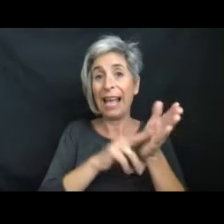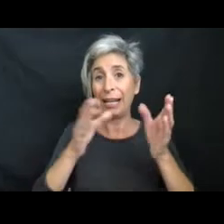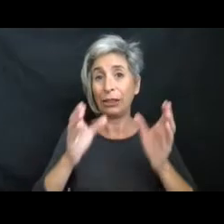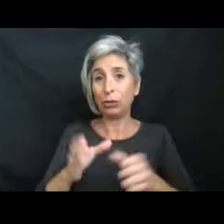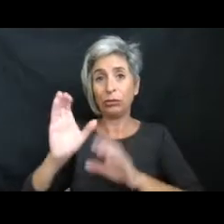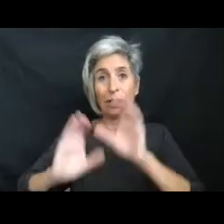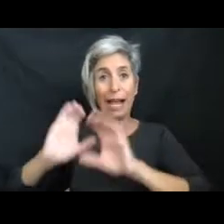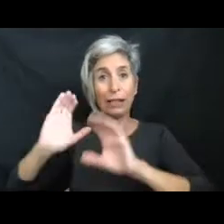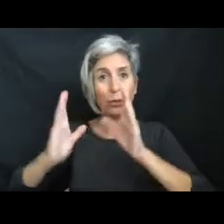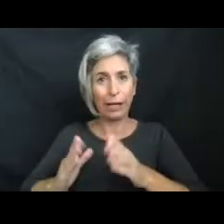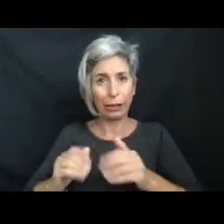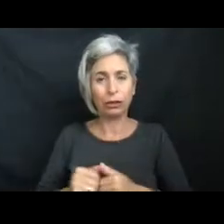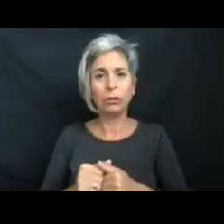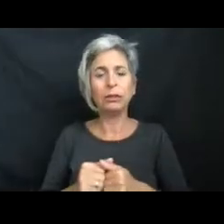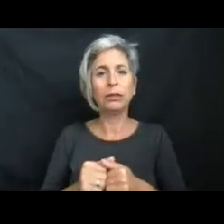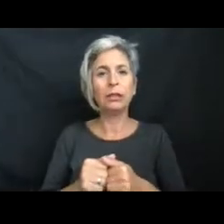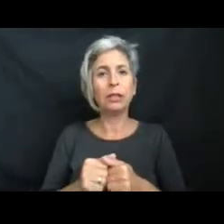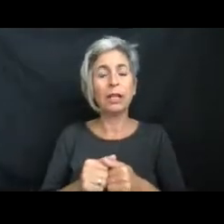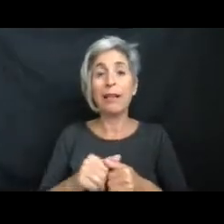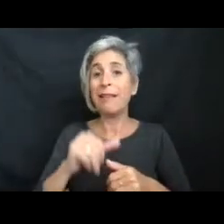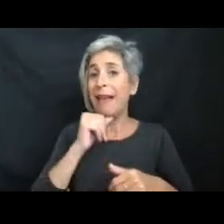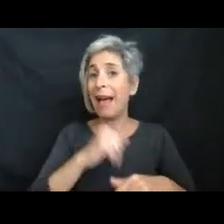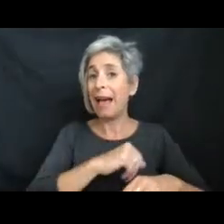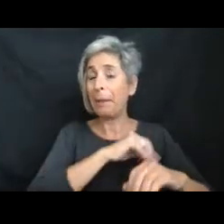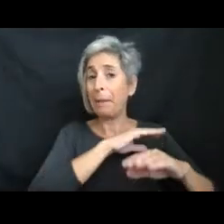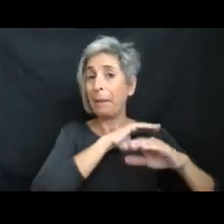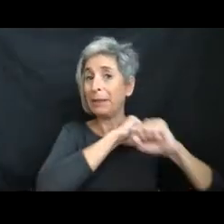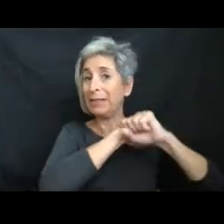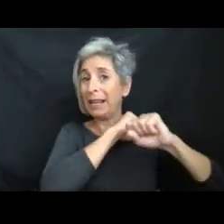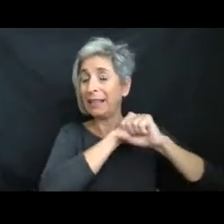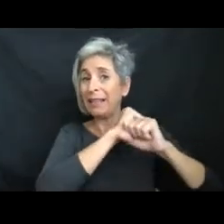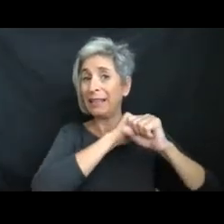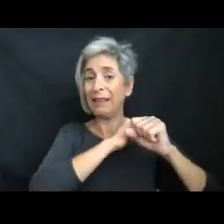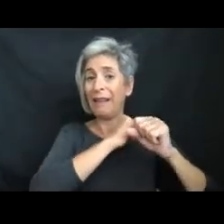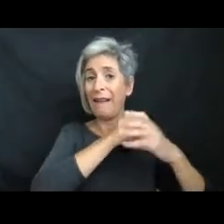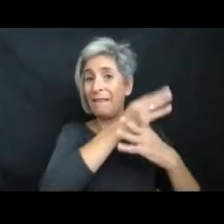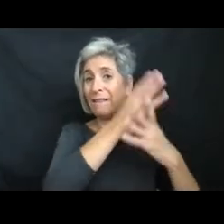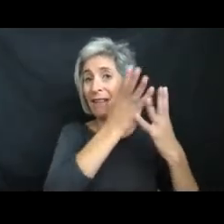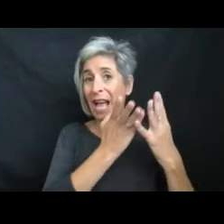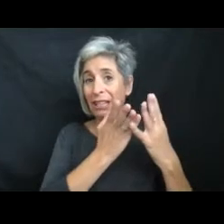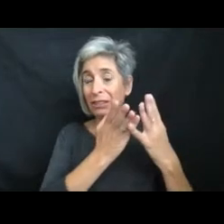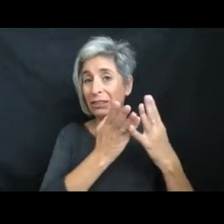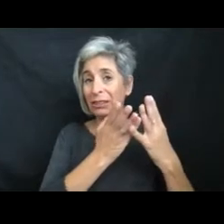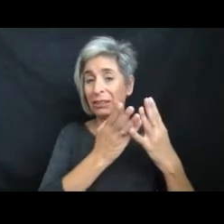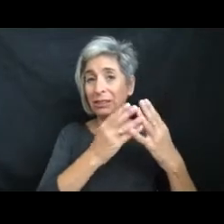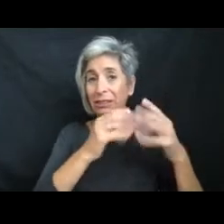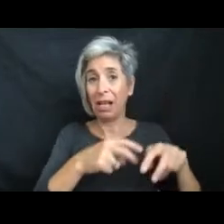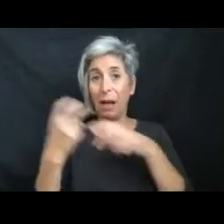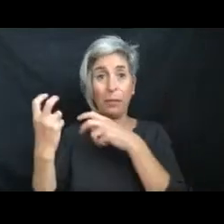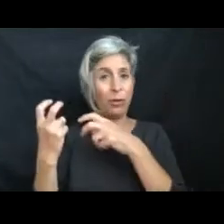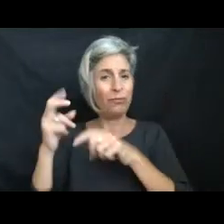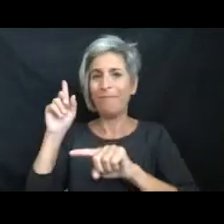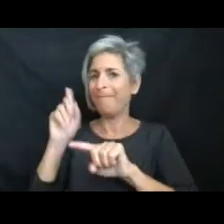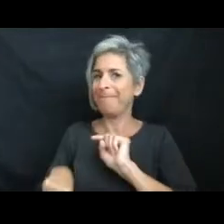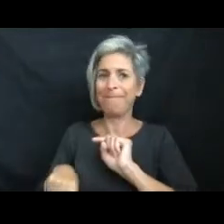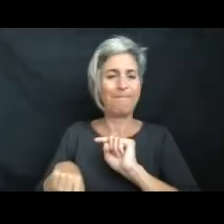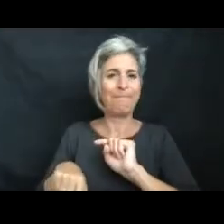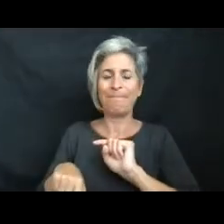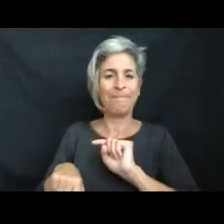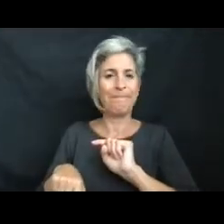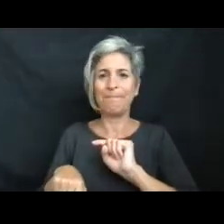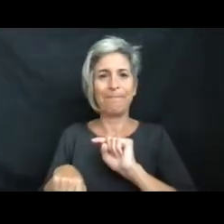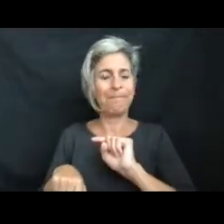is that unprotected files, uploading unprotected files will not be allowed. You